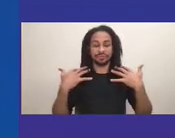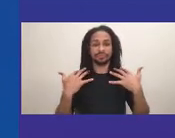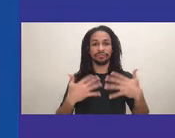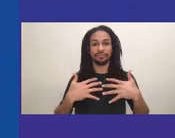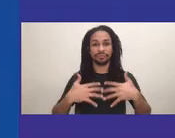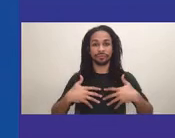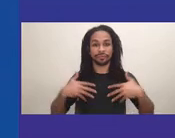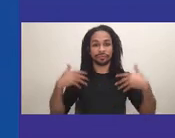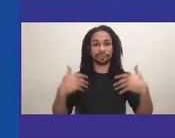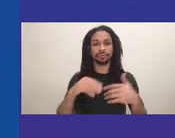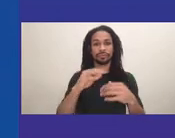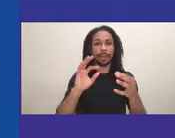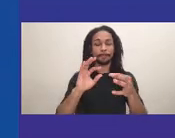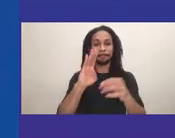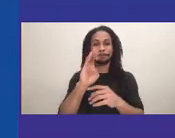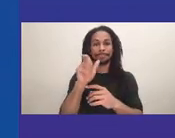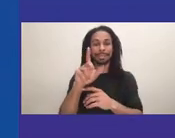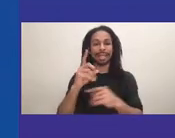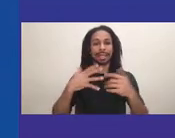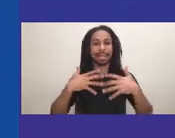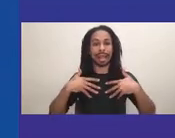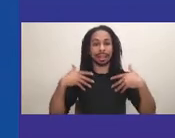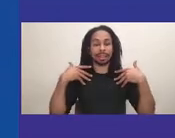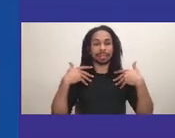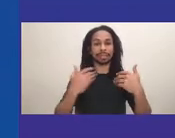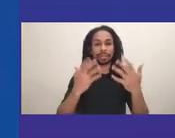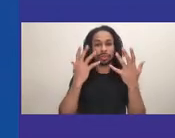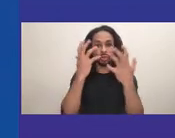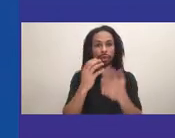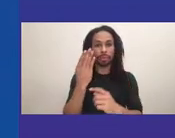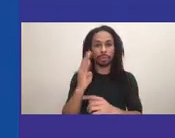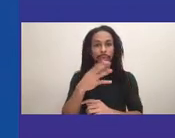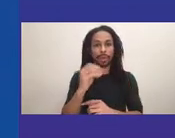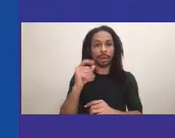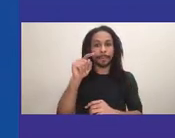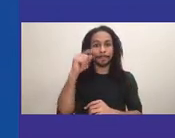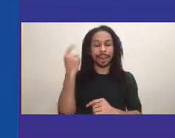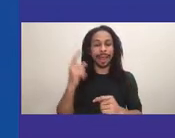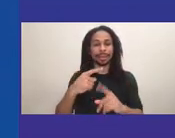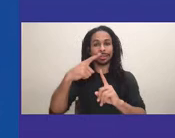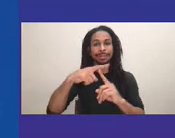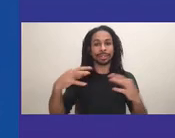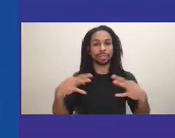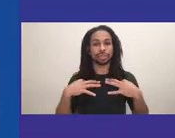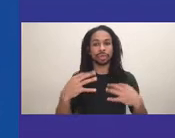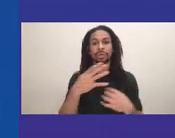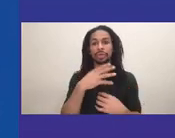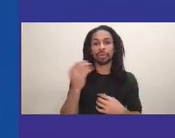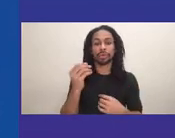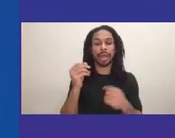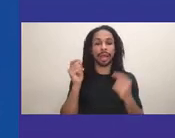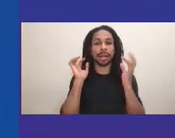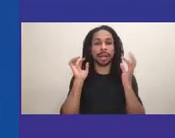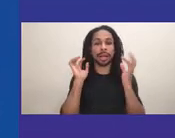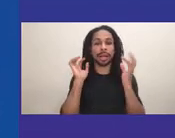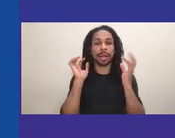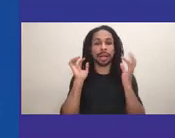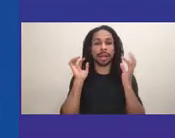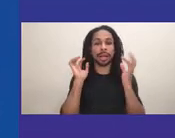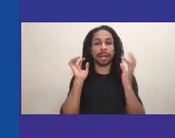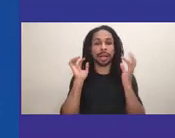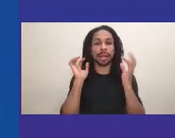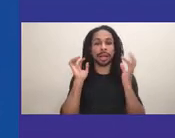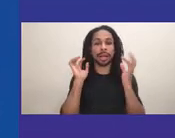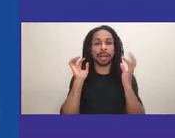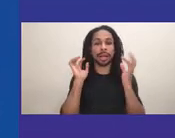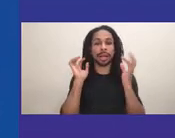a beaded necklace. It's dark blue and a black t-shirt, as well as beaded black and red earrings.